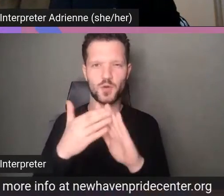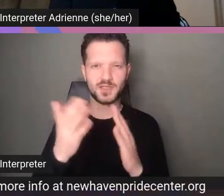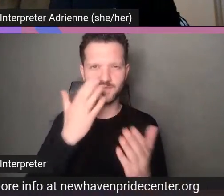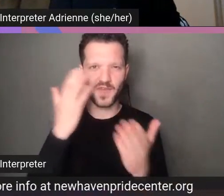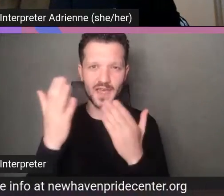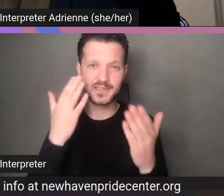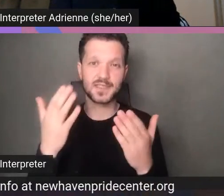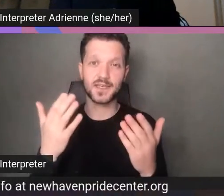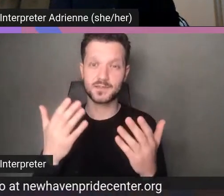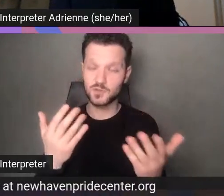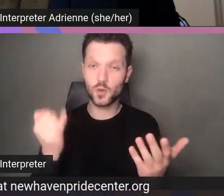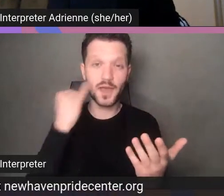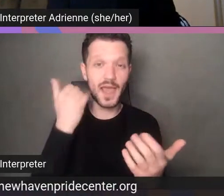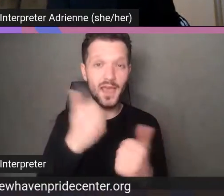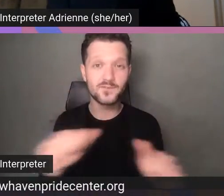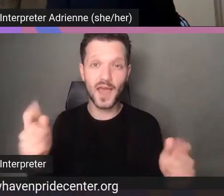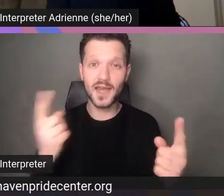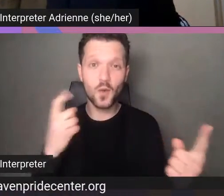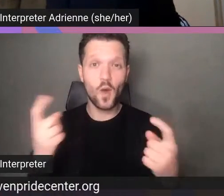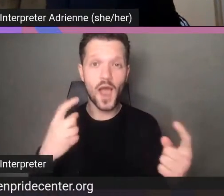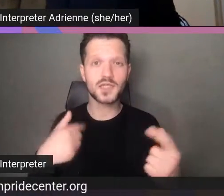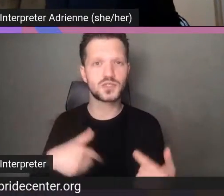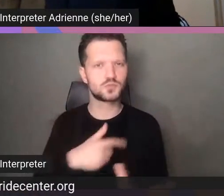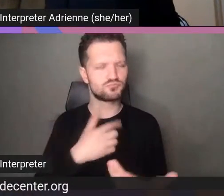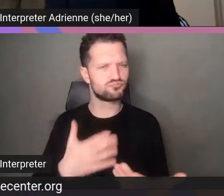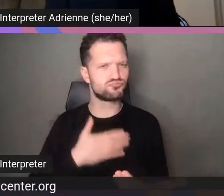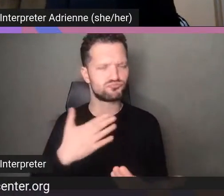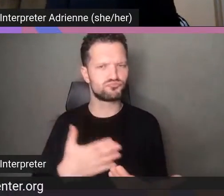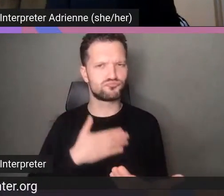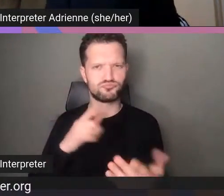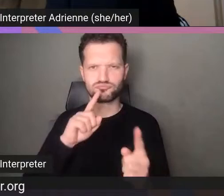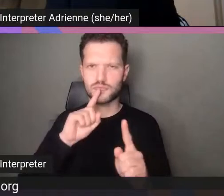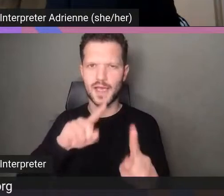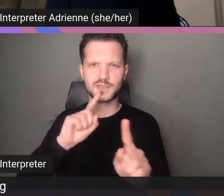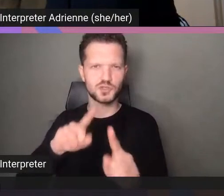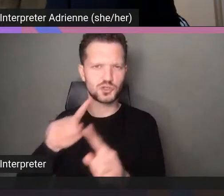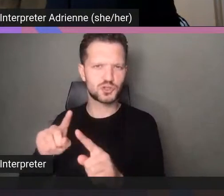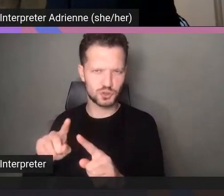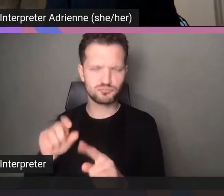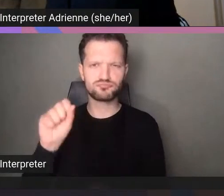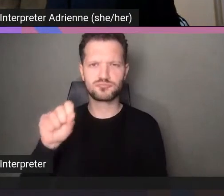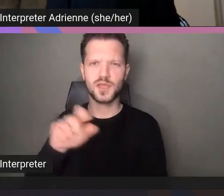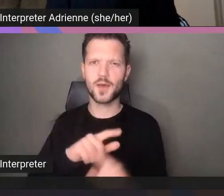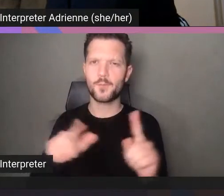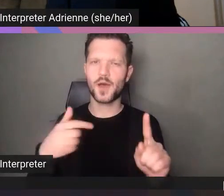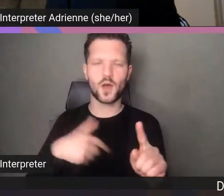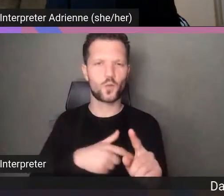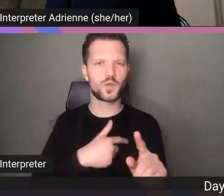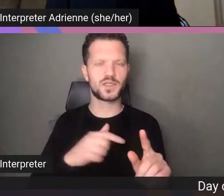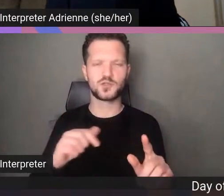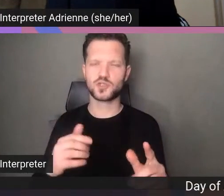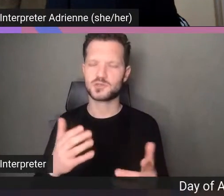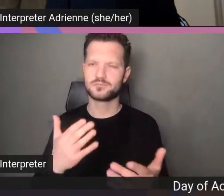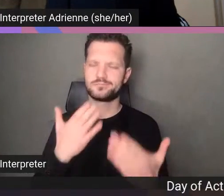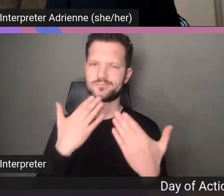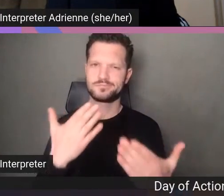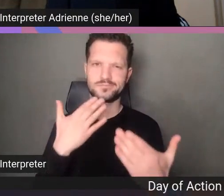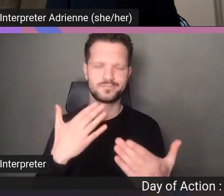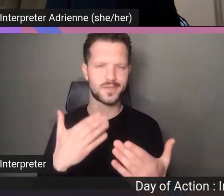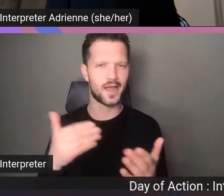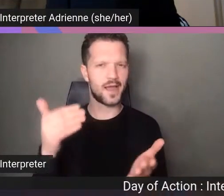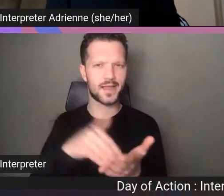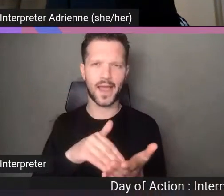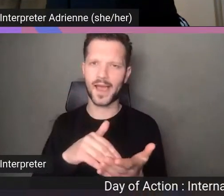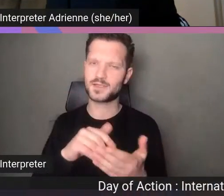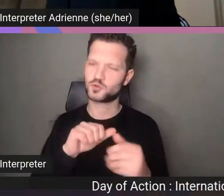If folks have questions, we're happy to answer those. But we're just really grateful to, again, continue to partner with the New